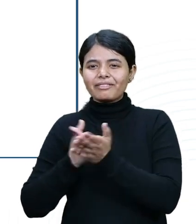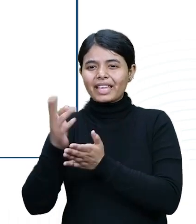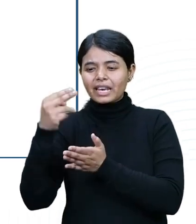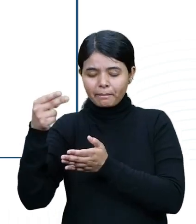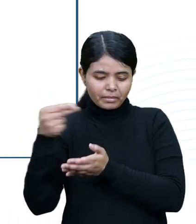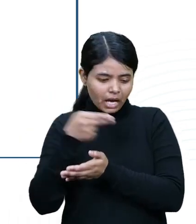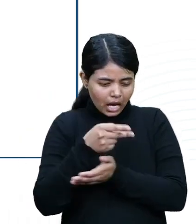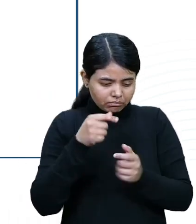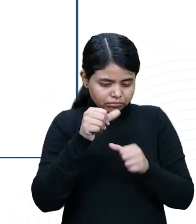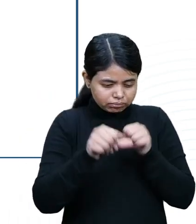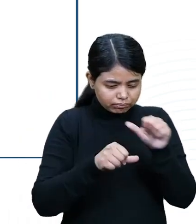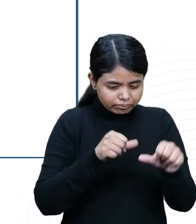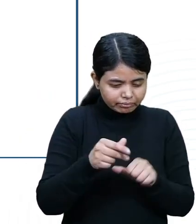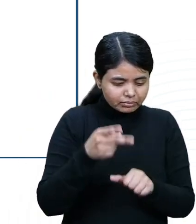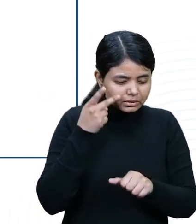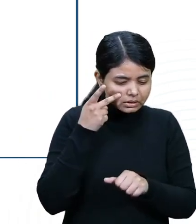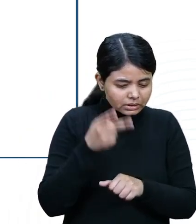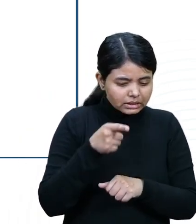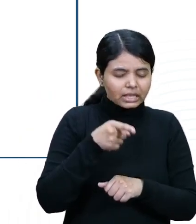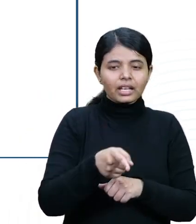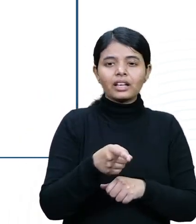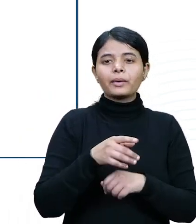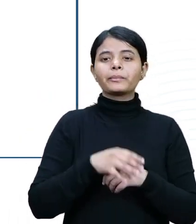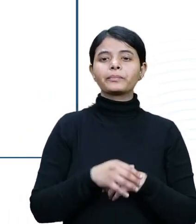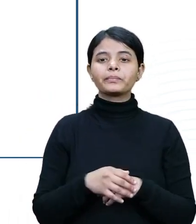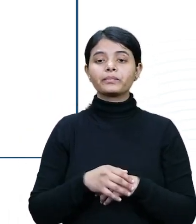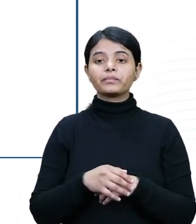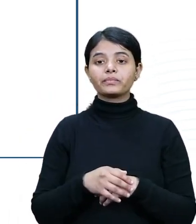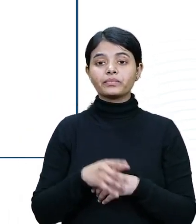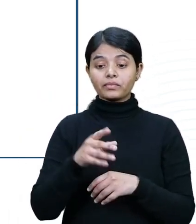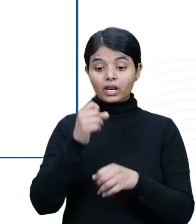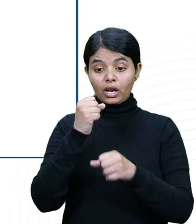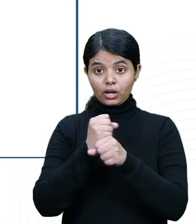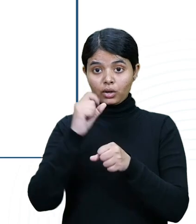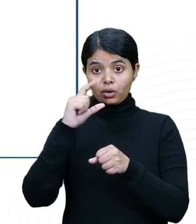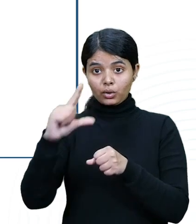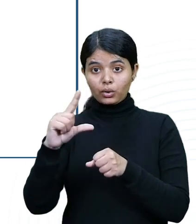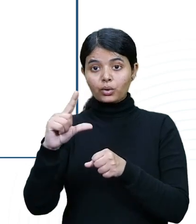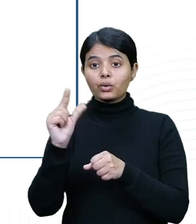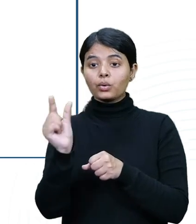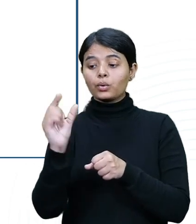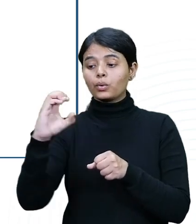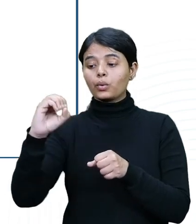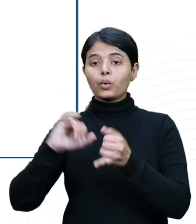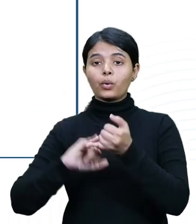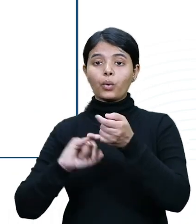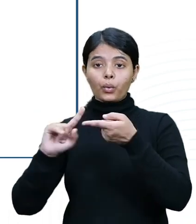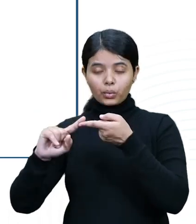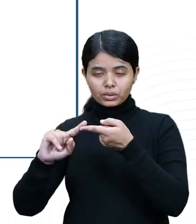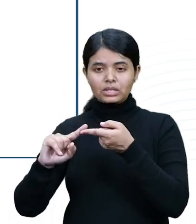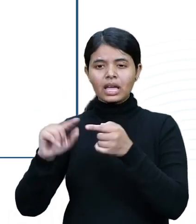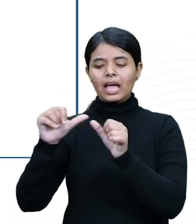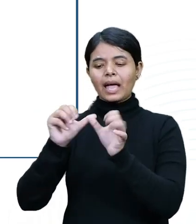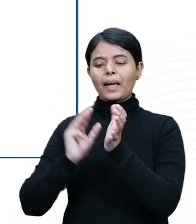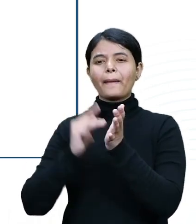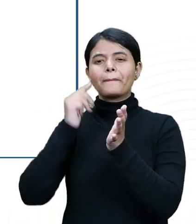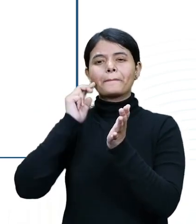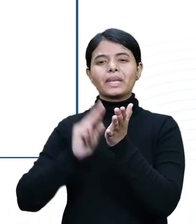doubly charged species in the MS2 spectrum. And then we further do MS3